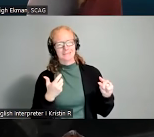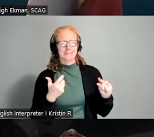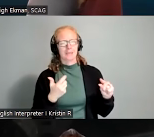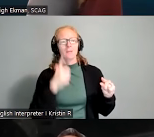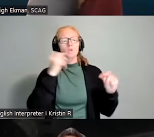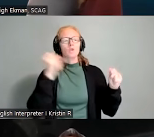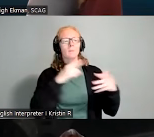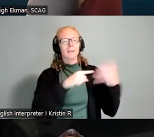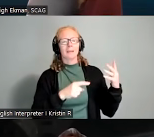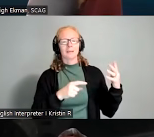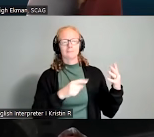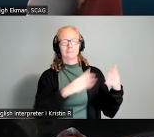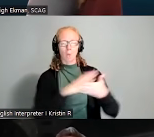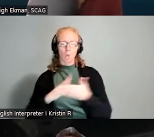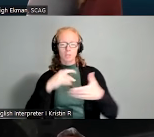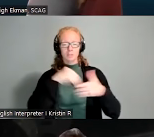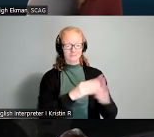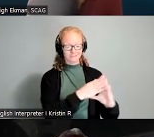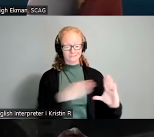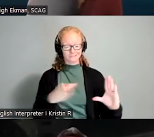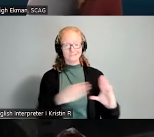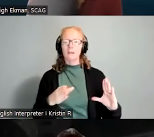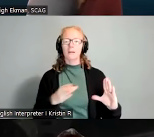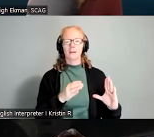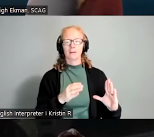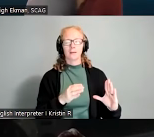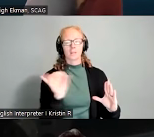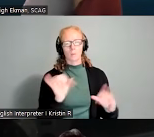a lot of moving pieces in the middle of that as well. Okay, thank you. Thank you very much.